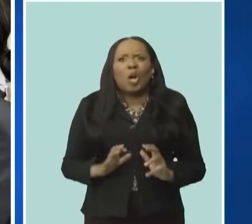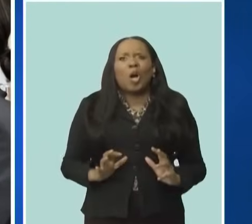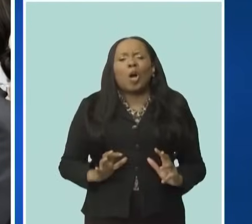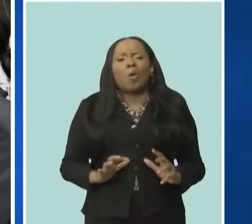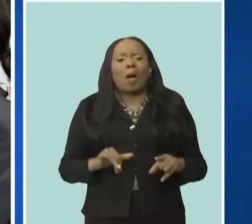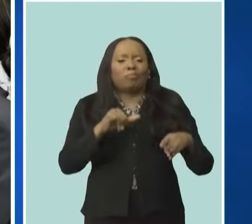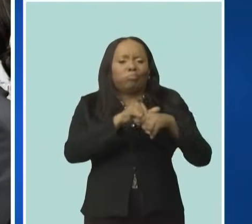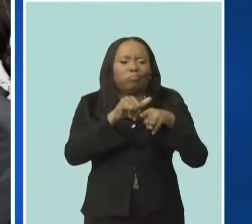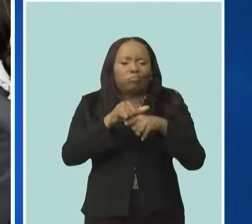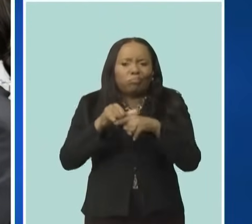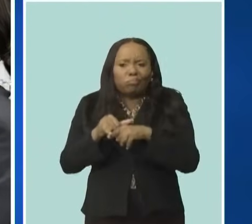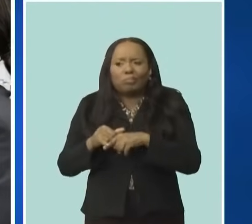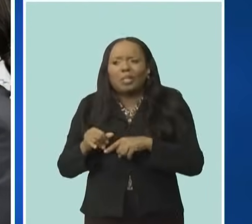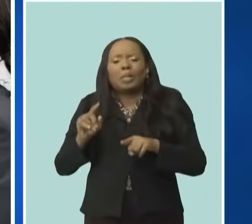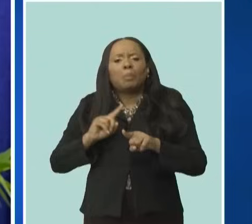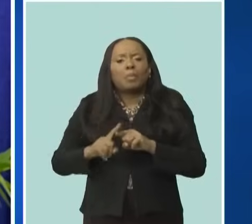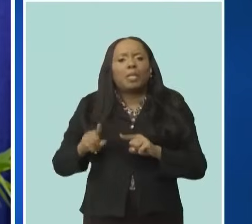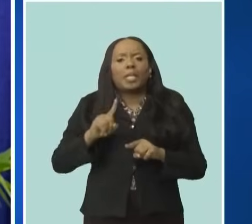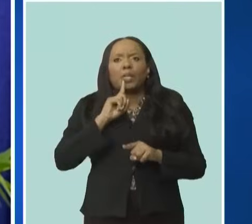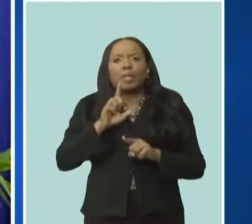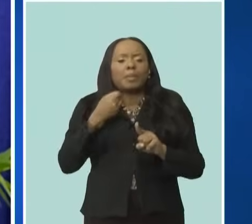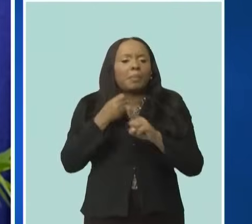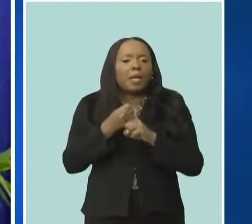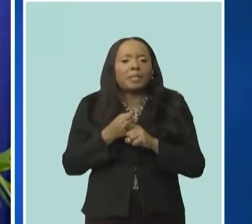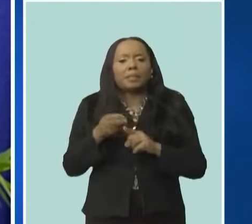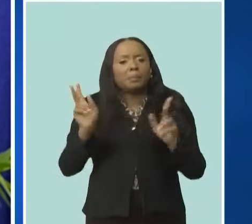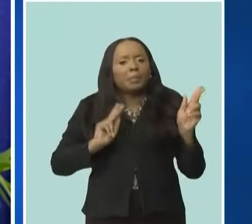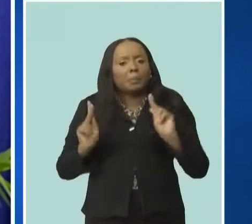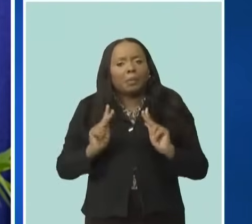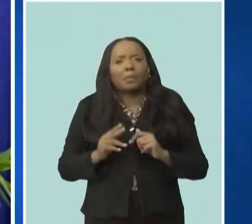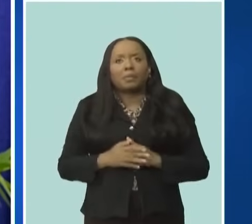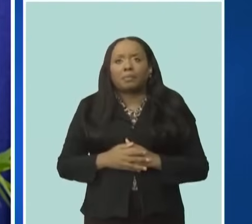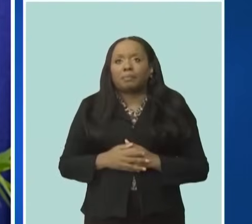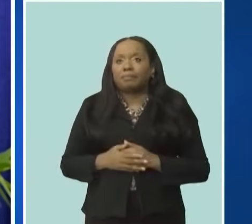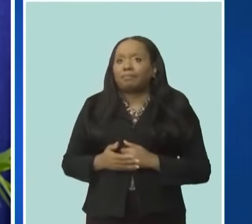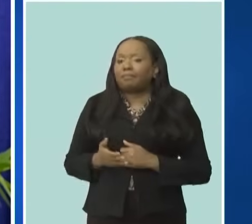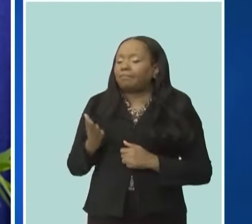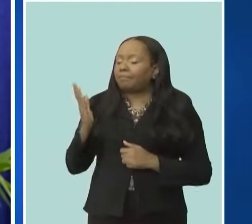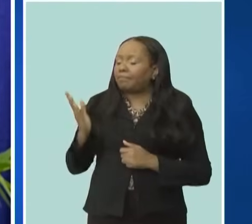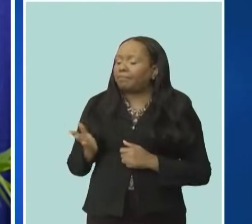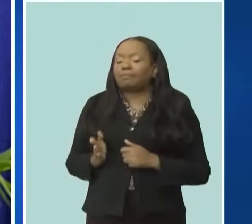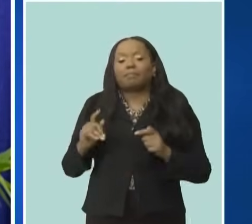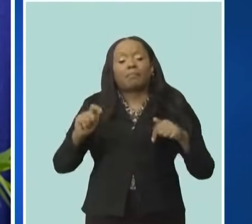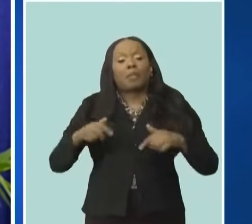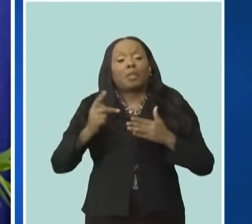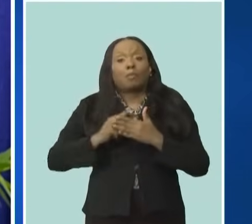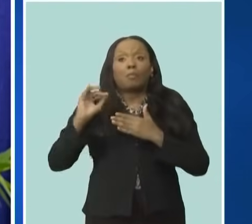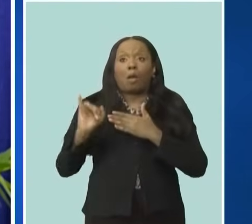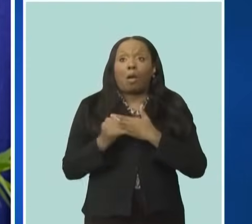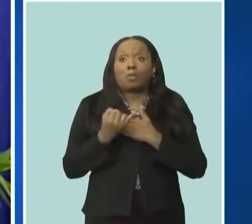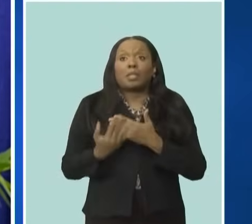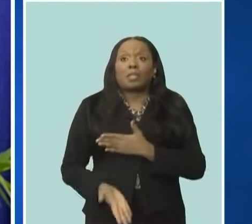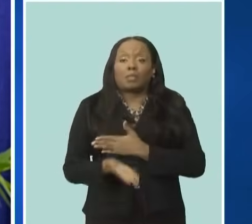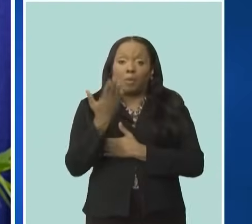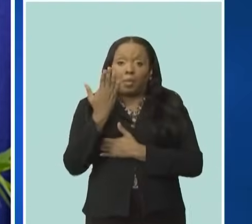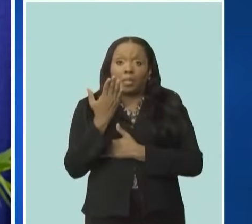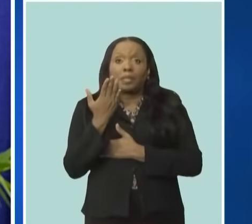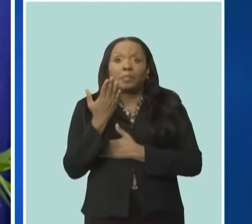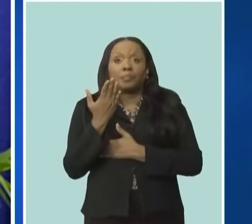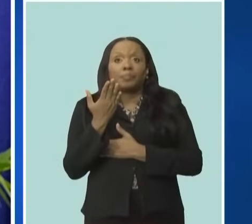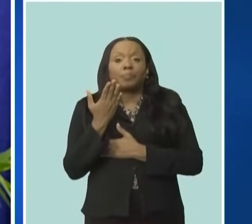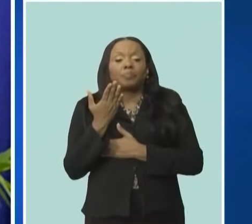real people. This project here this morning is the transition from not being able to